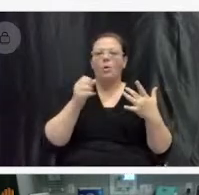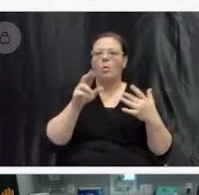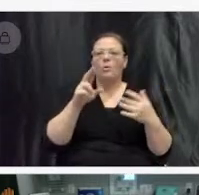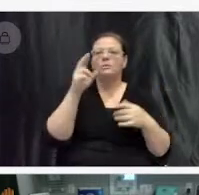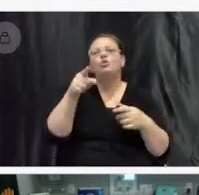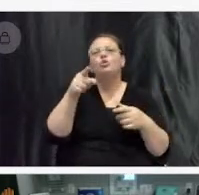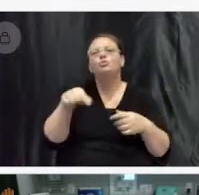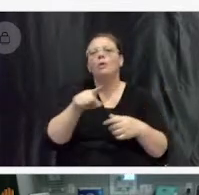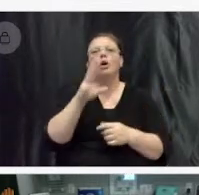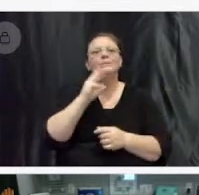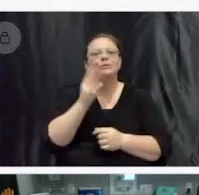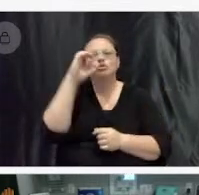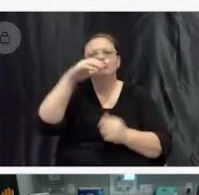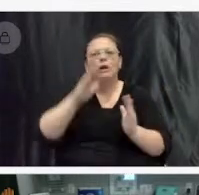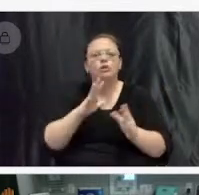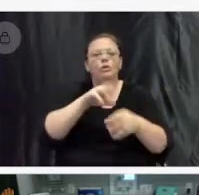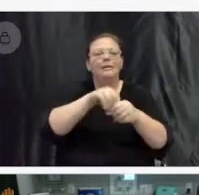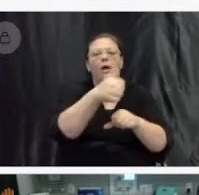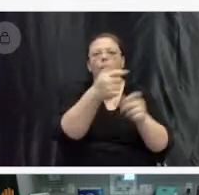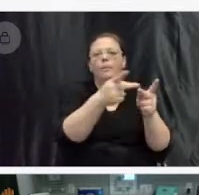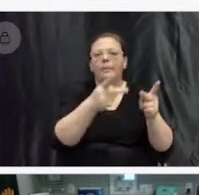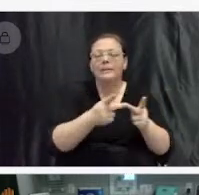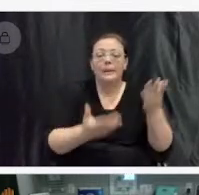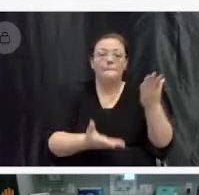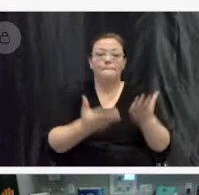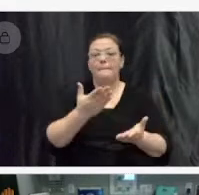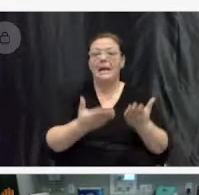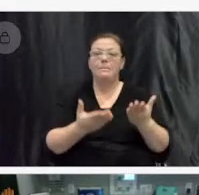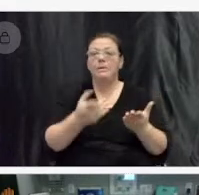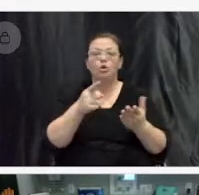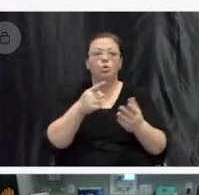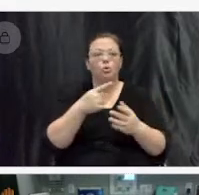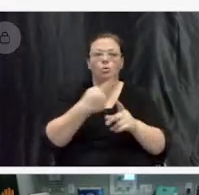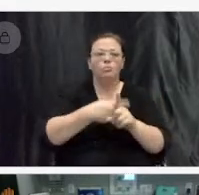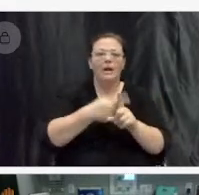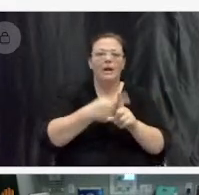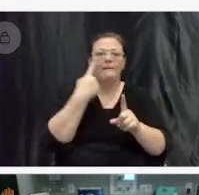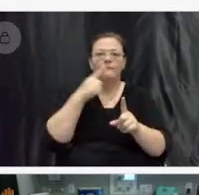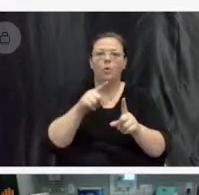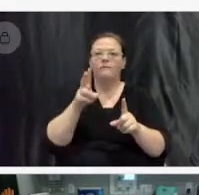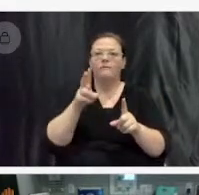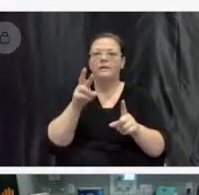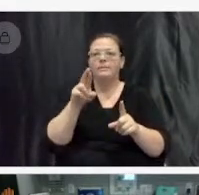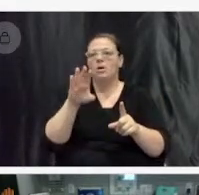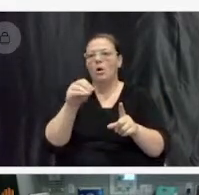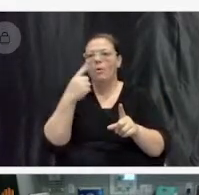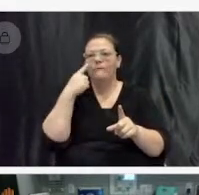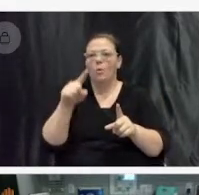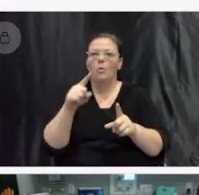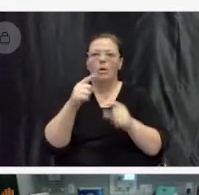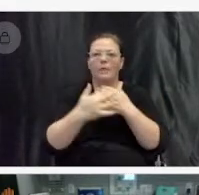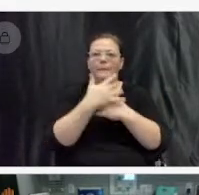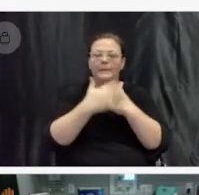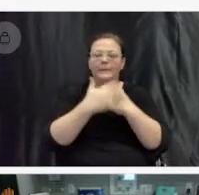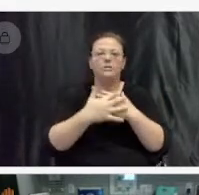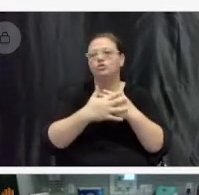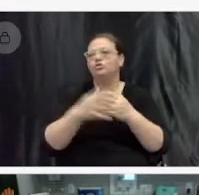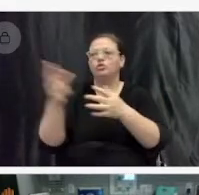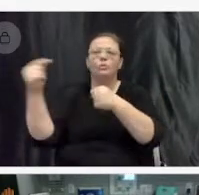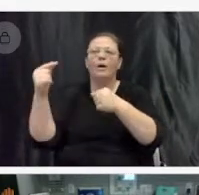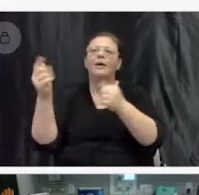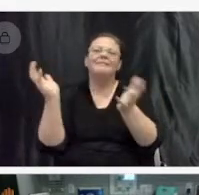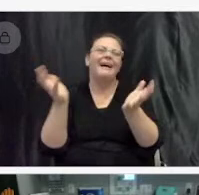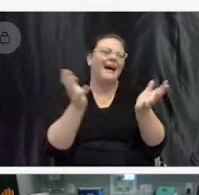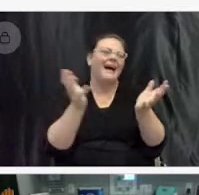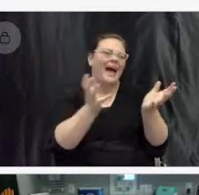place. Maybe you've even booked a vacation rental at a beach somewhere, and in the midst of having so much fun, were laughing loudly once you came back to your temporary